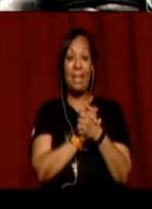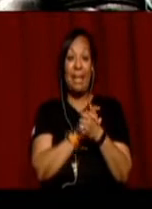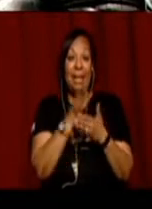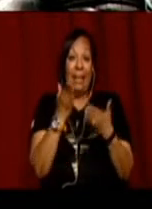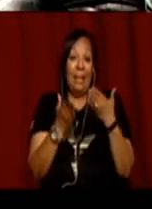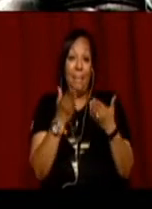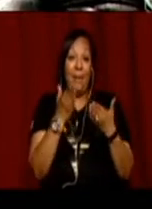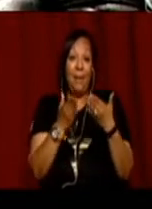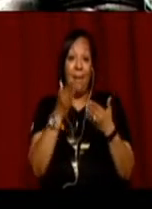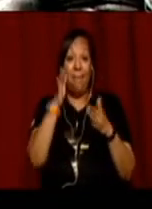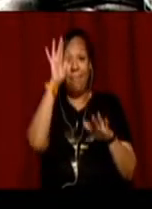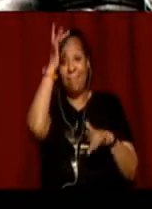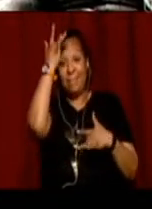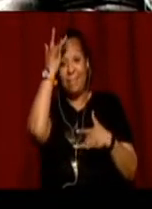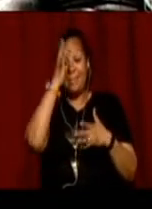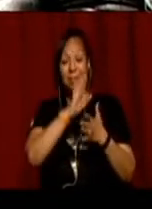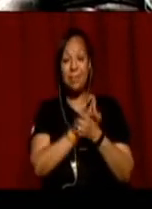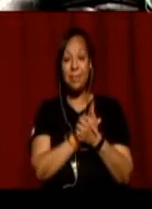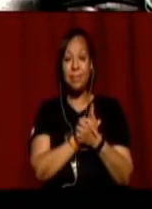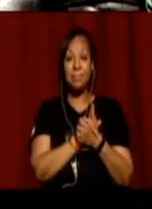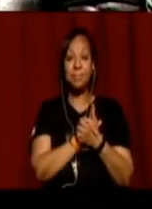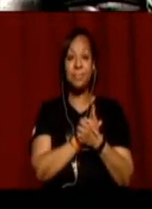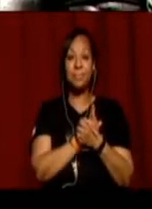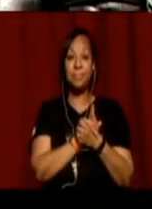suspected that they might have the disease. Okay,